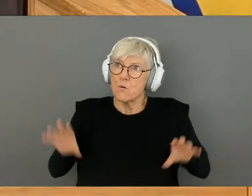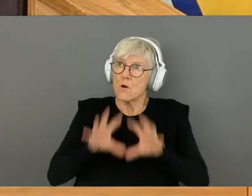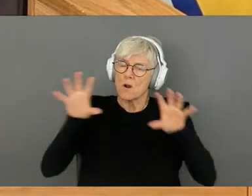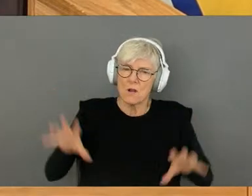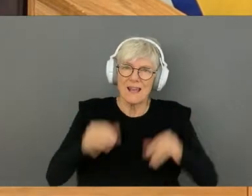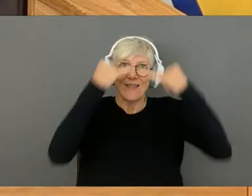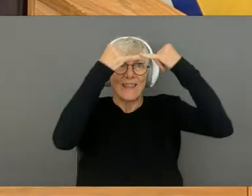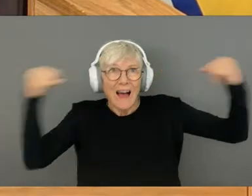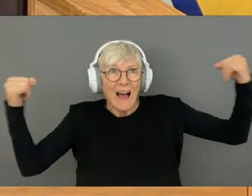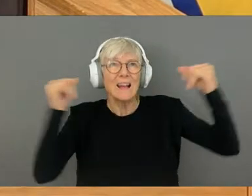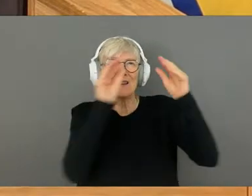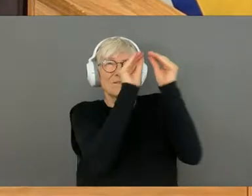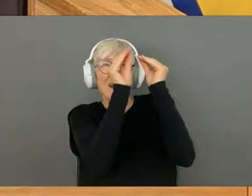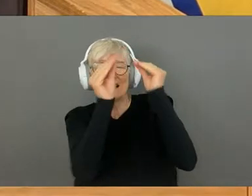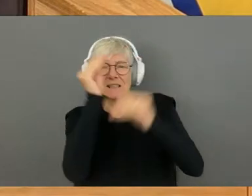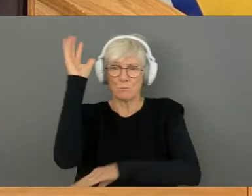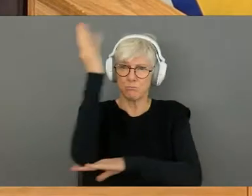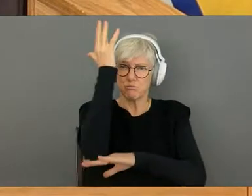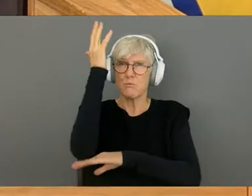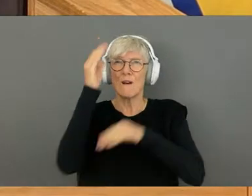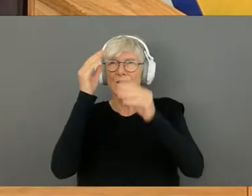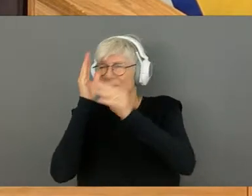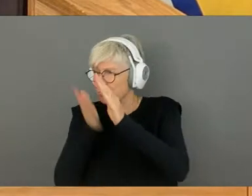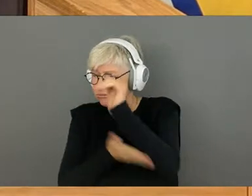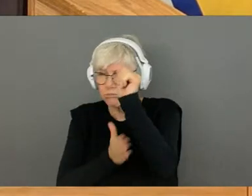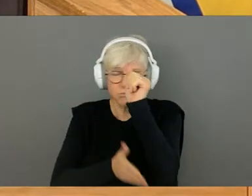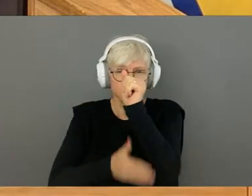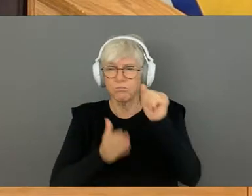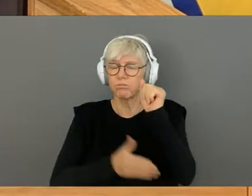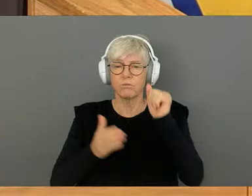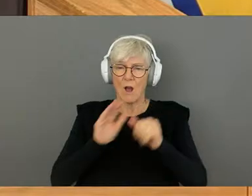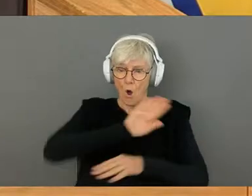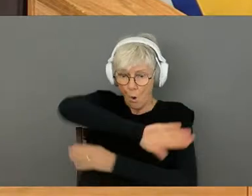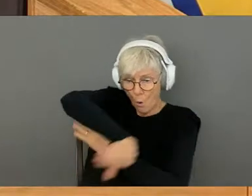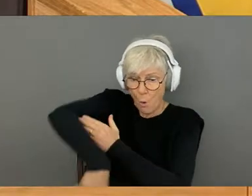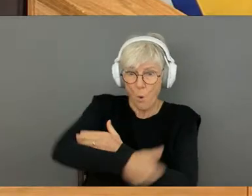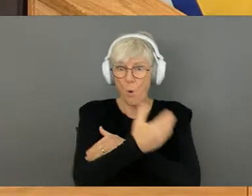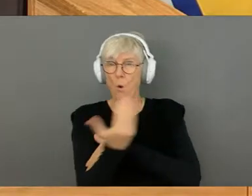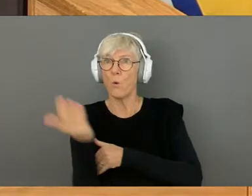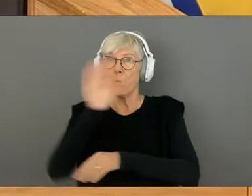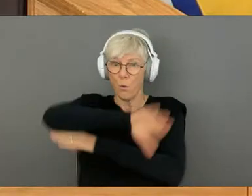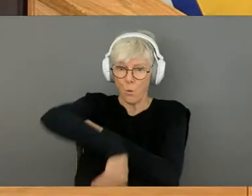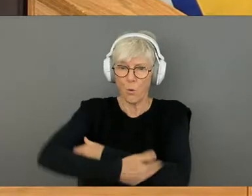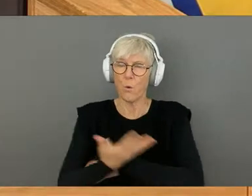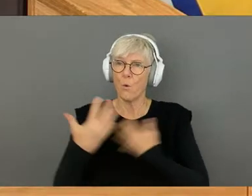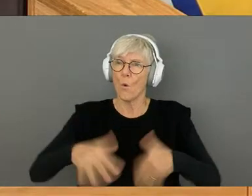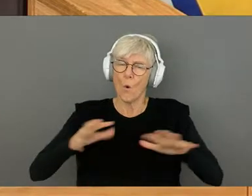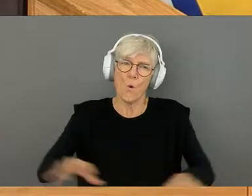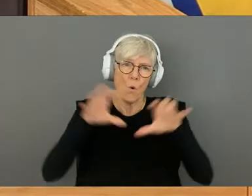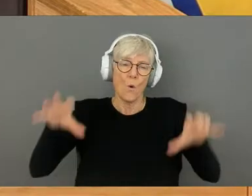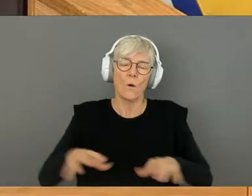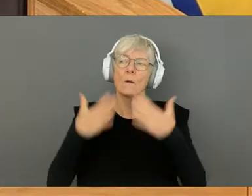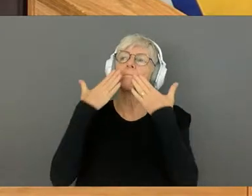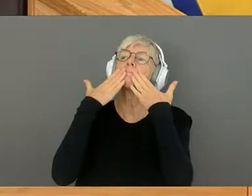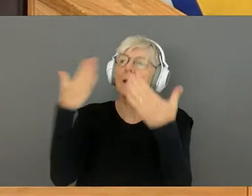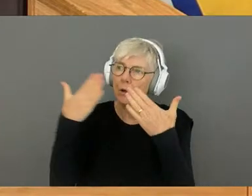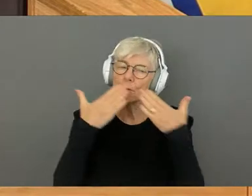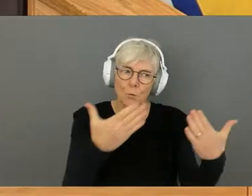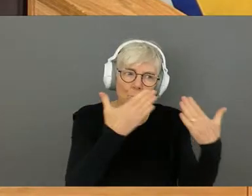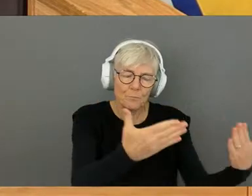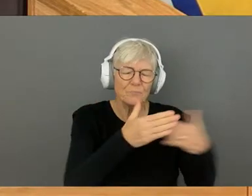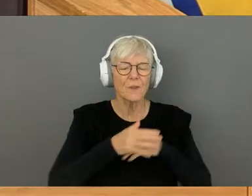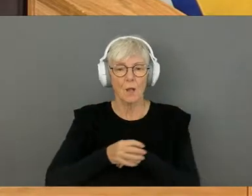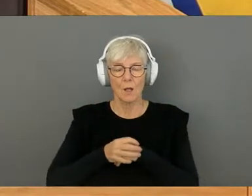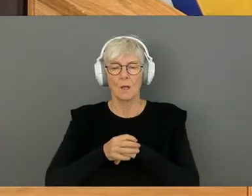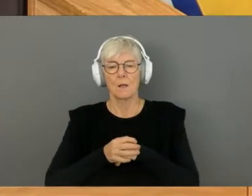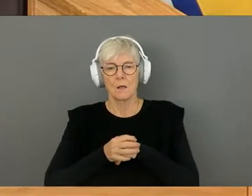I can't tell you how much we appreciate it. And it means a lot, especially during this time of year. I know there's been a lot of tributes and thank